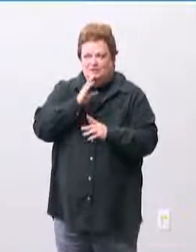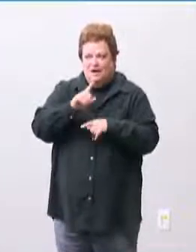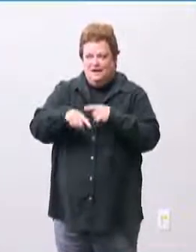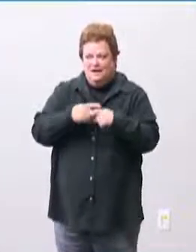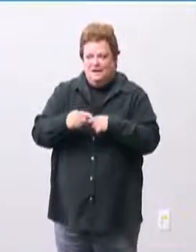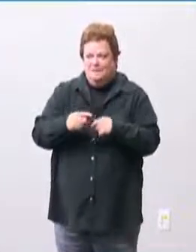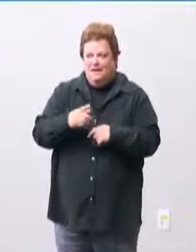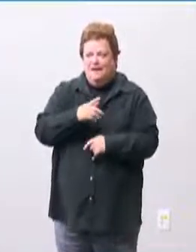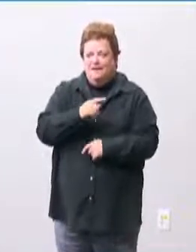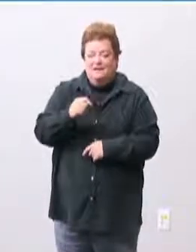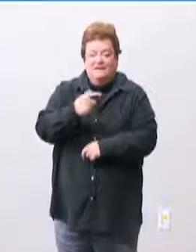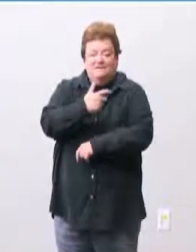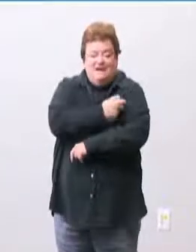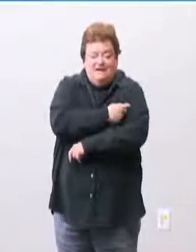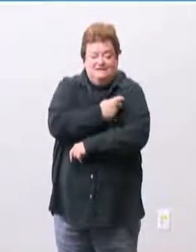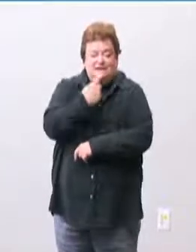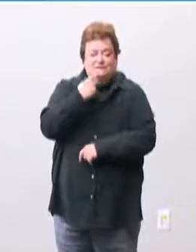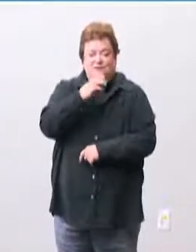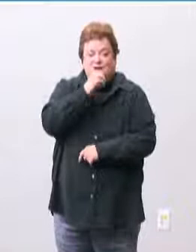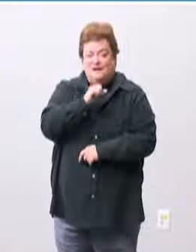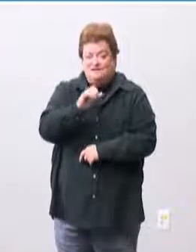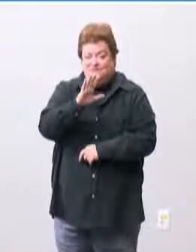for 5 to 11-year-olds.